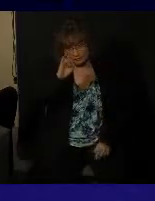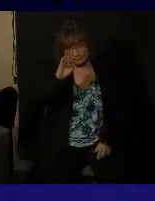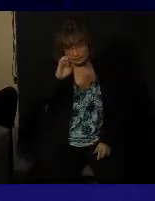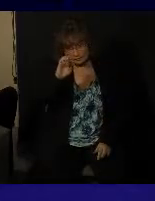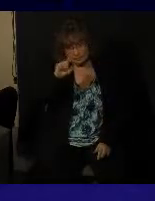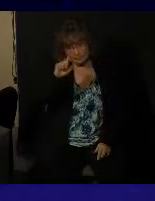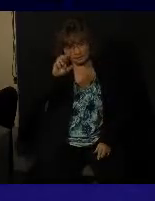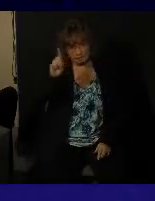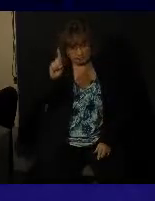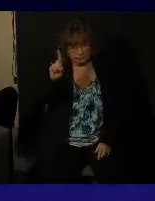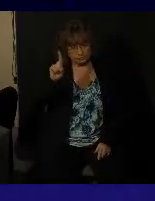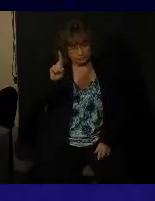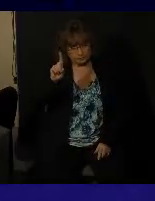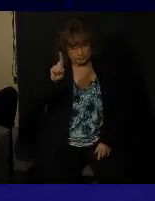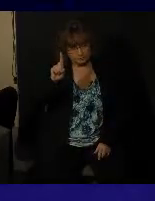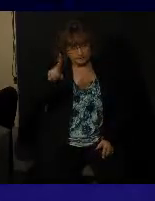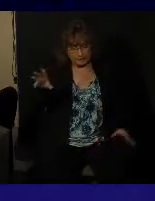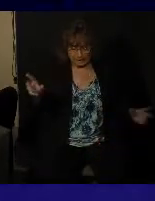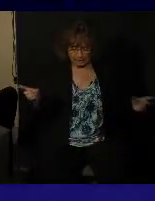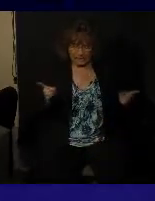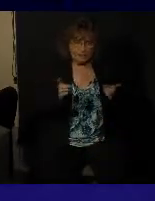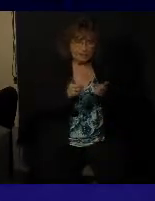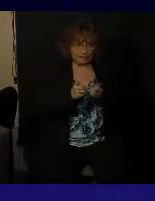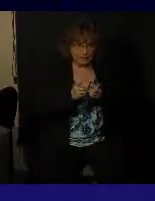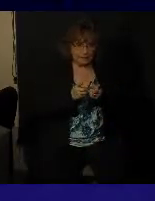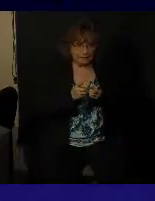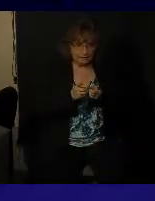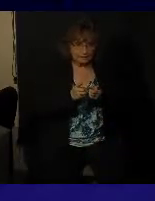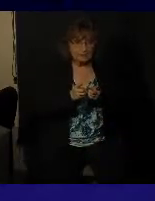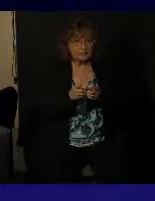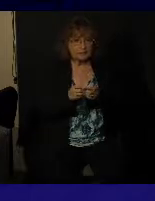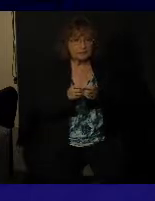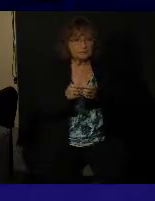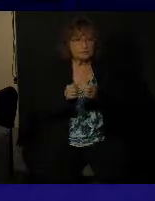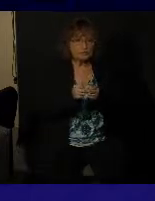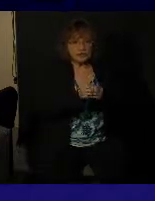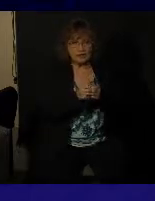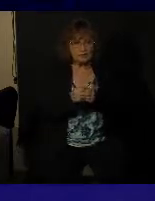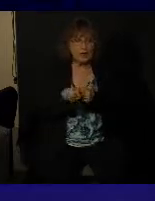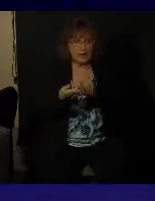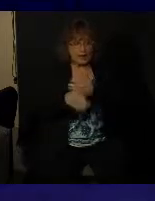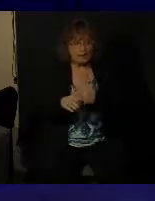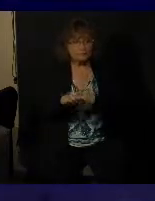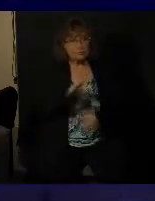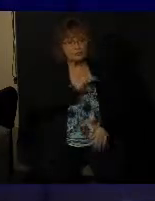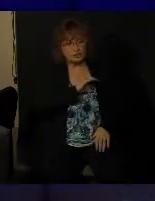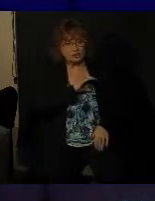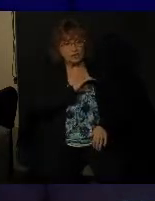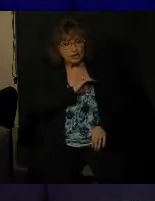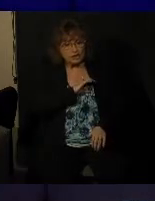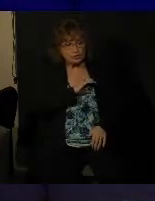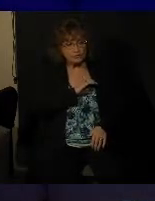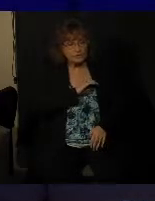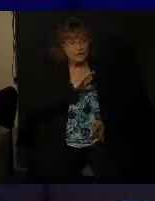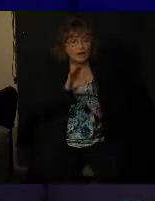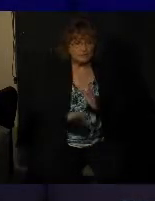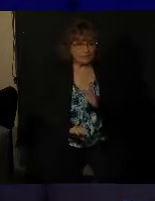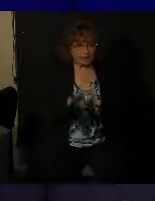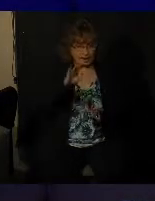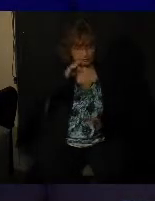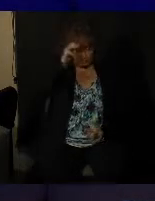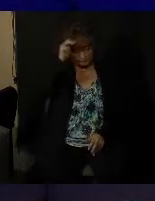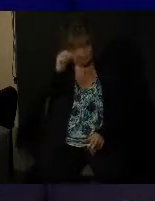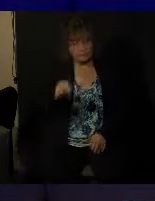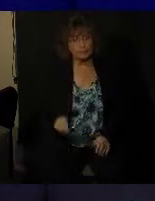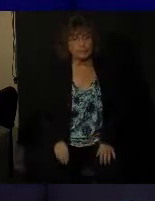Mr. Terry and Gabe and some other people at the ranch, trying to figure out what was going on, and I didn't really want to talk, and I wasn't going to tell